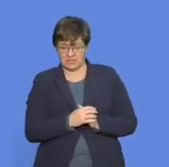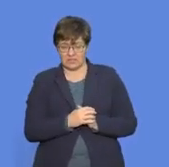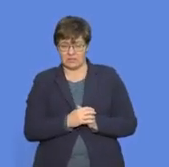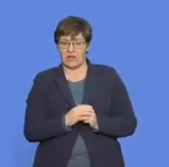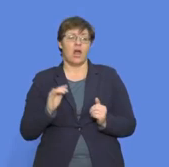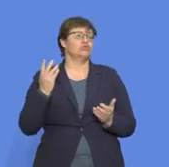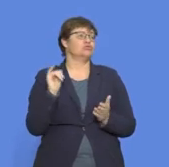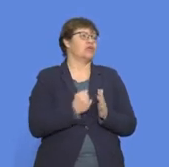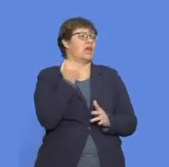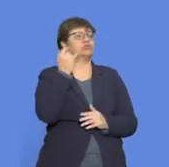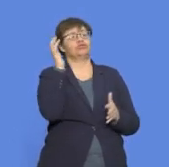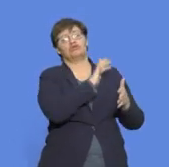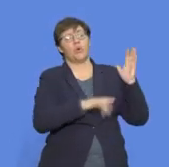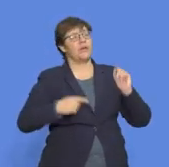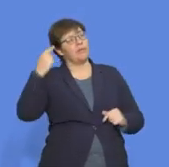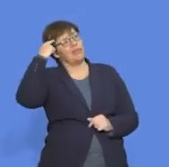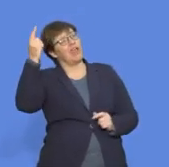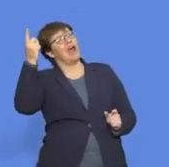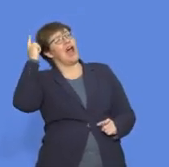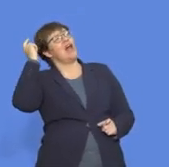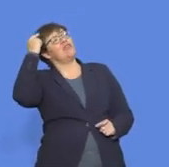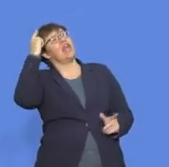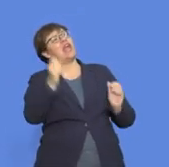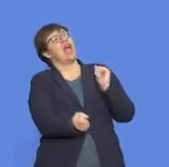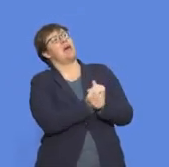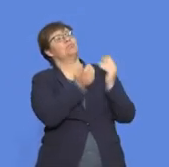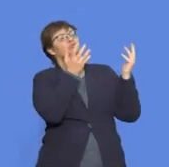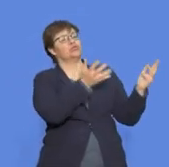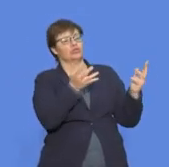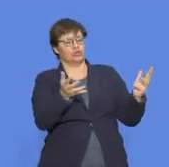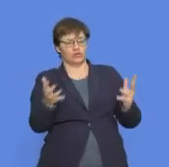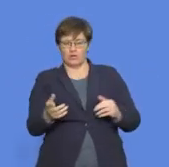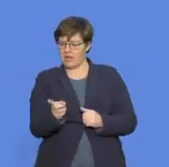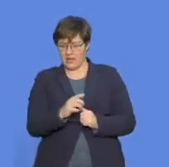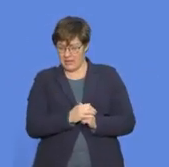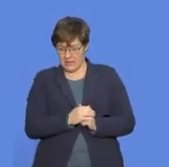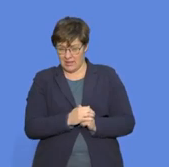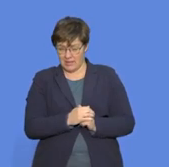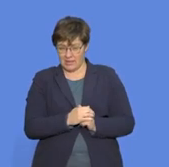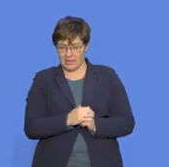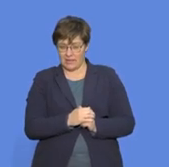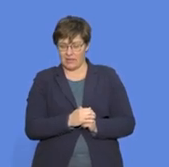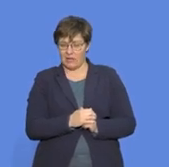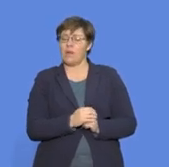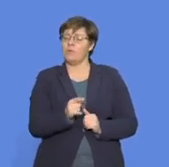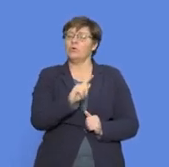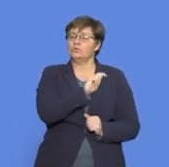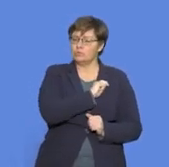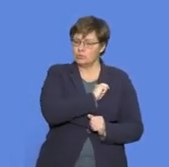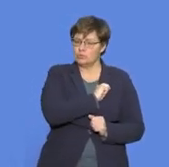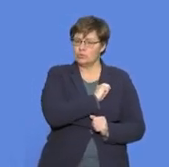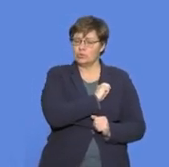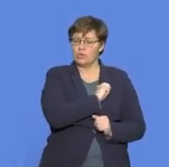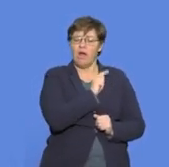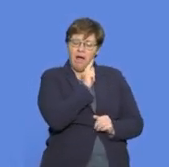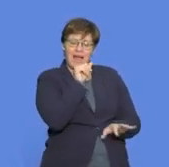story that somebody's thought about and, has tried to tell a story. It is actually a theory, a